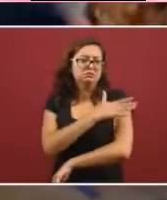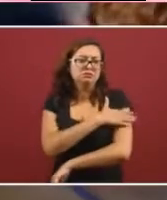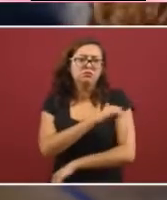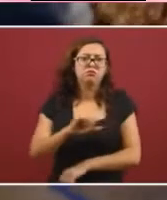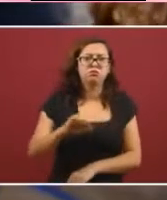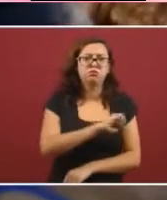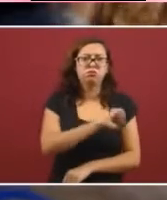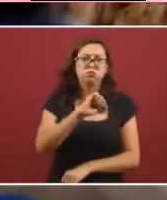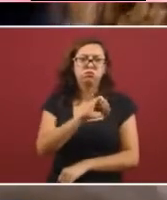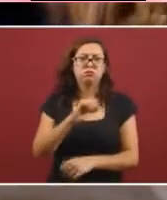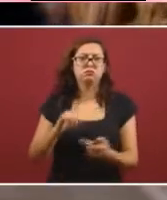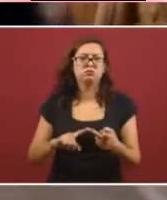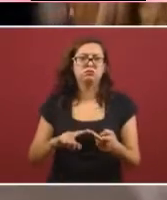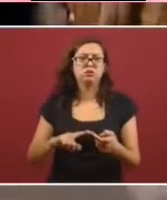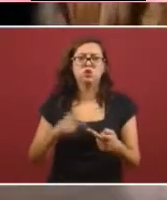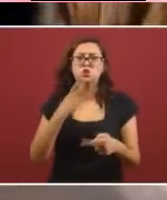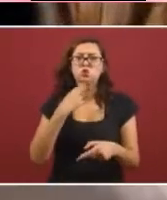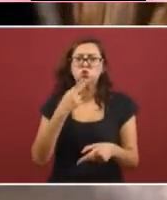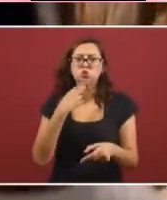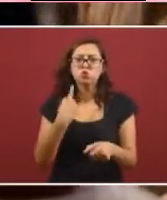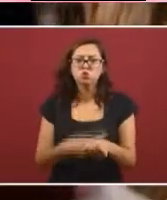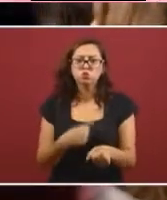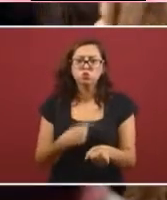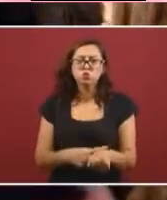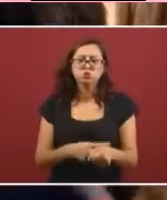Maybe they have hypertension or diabetic.